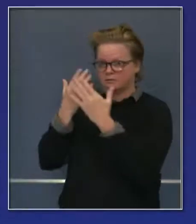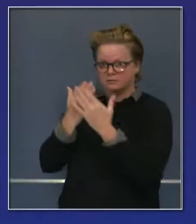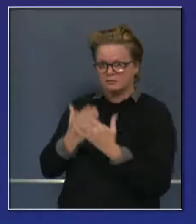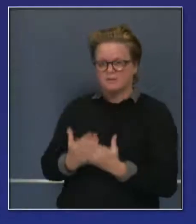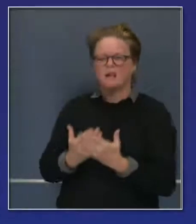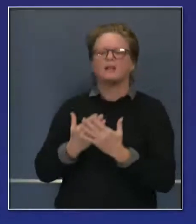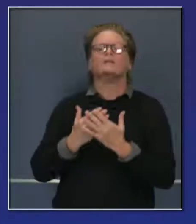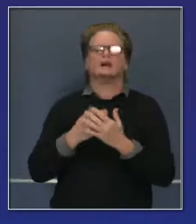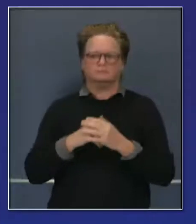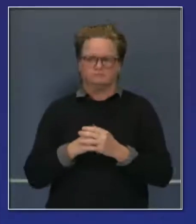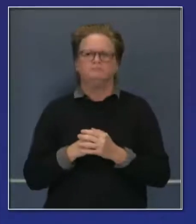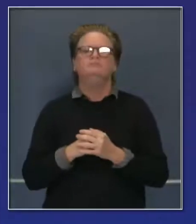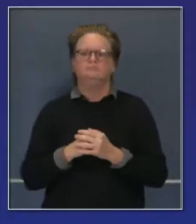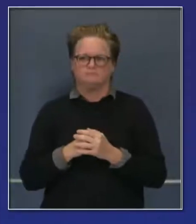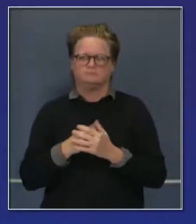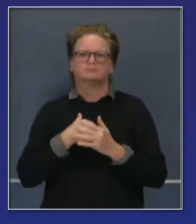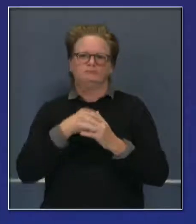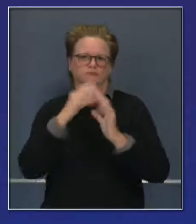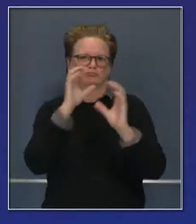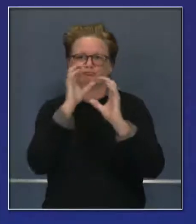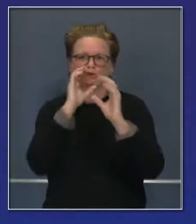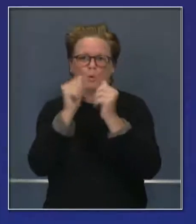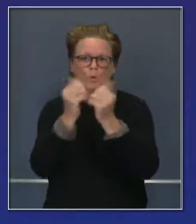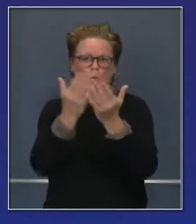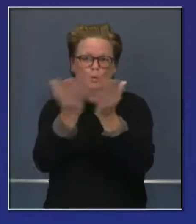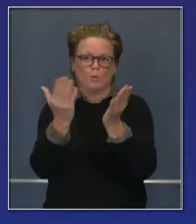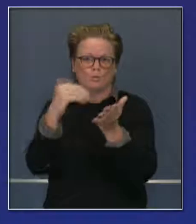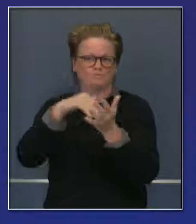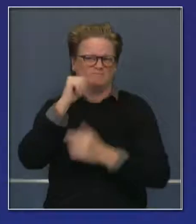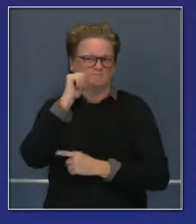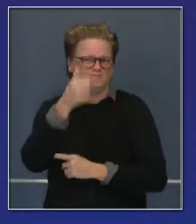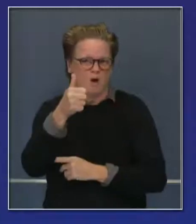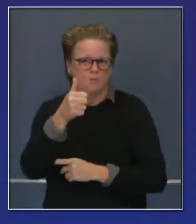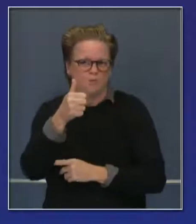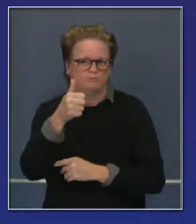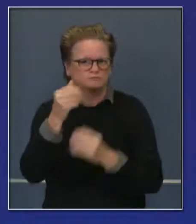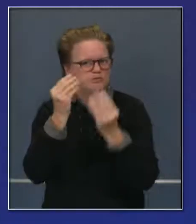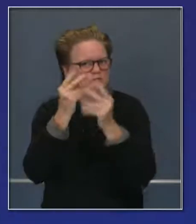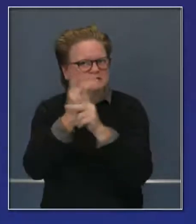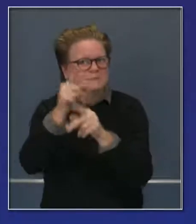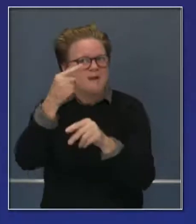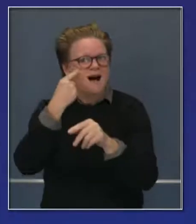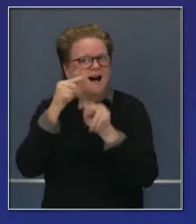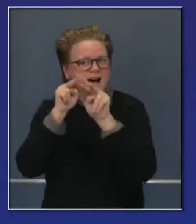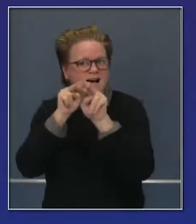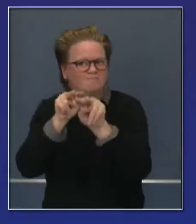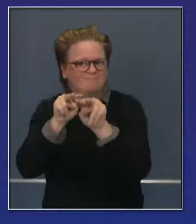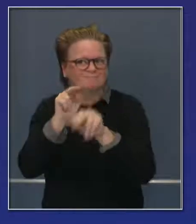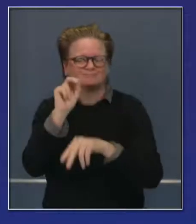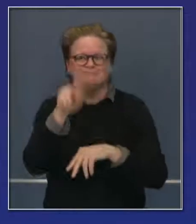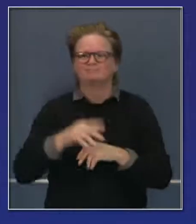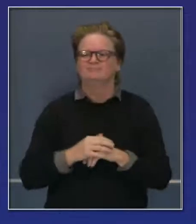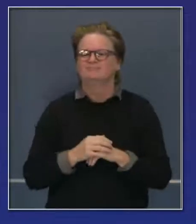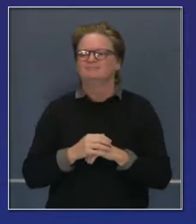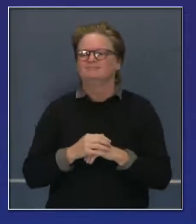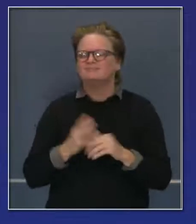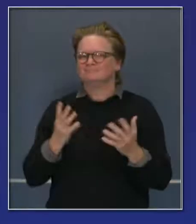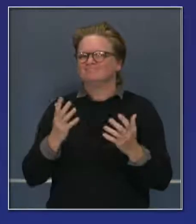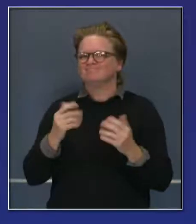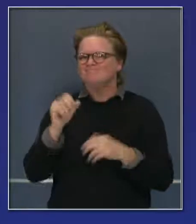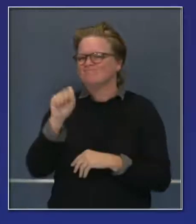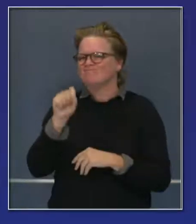but anticipate that we'll see some counties moving backwards, not forwards. And this is